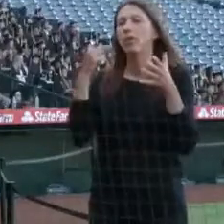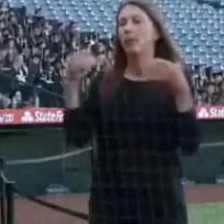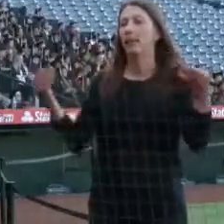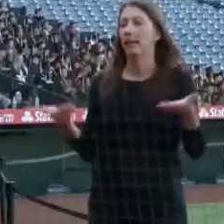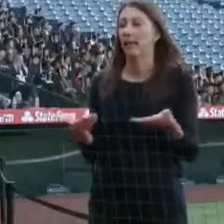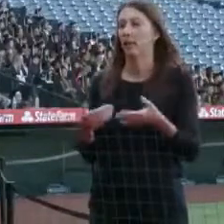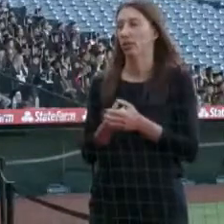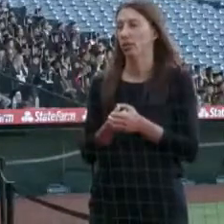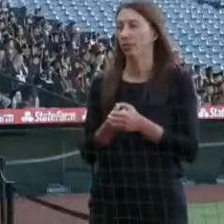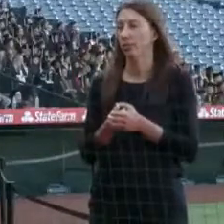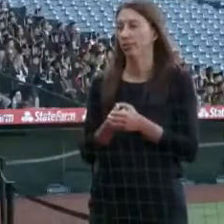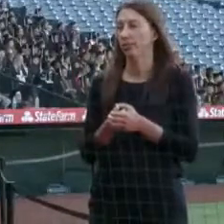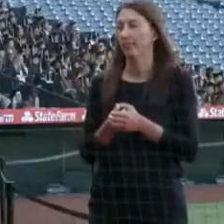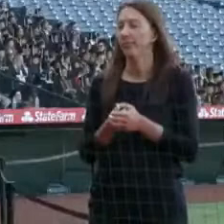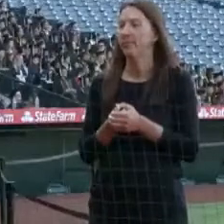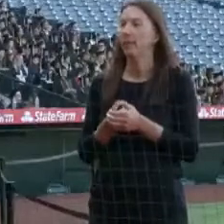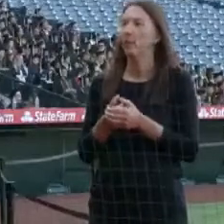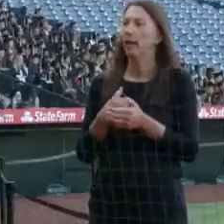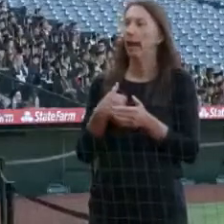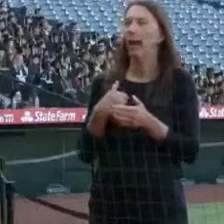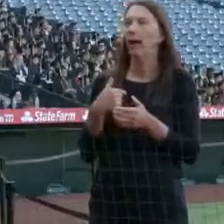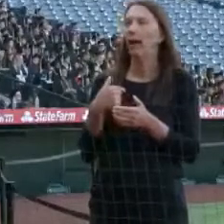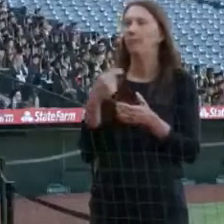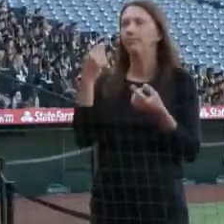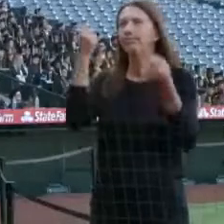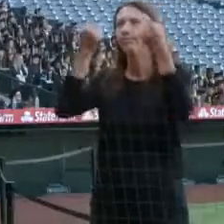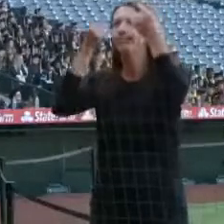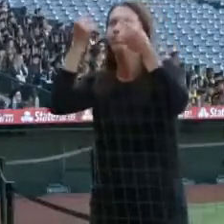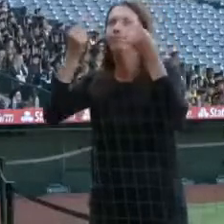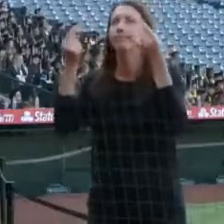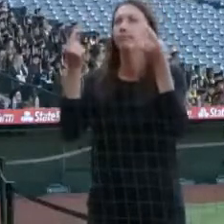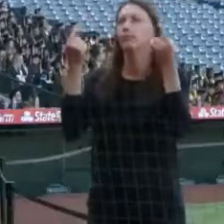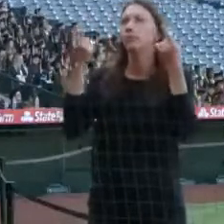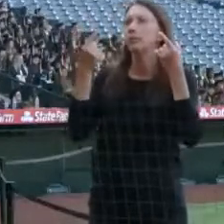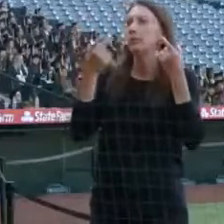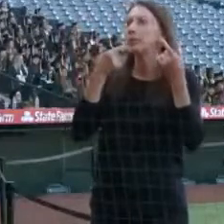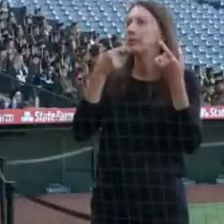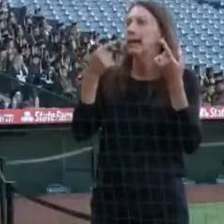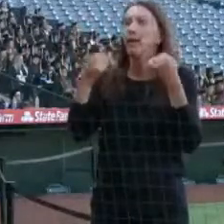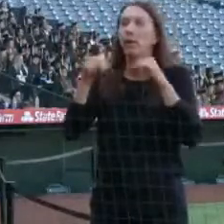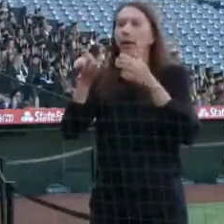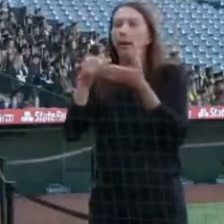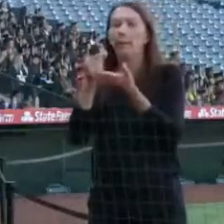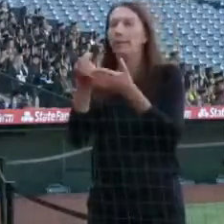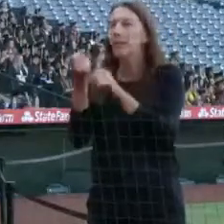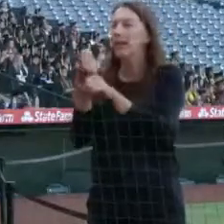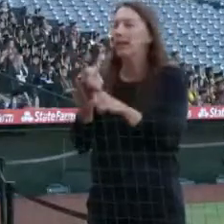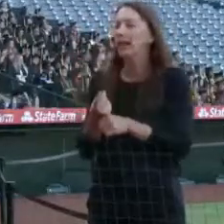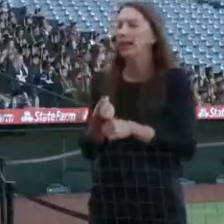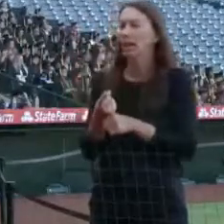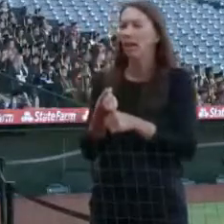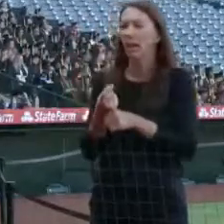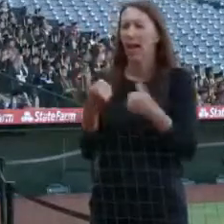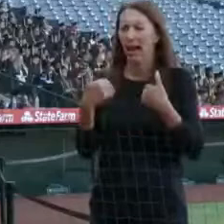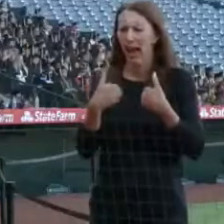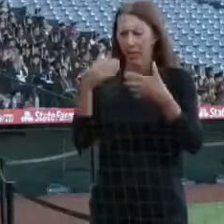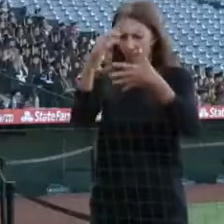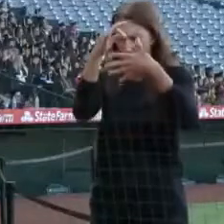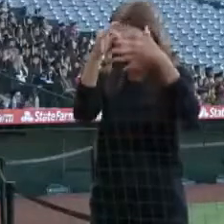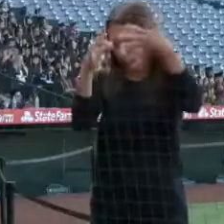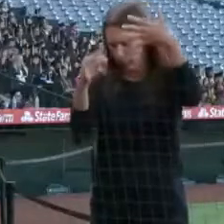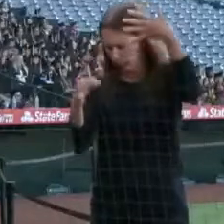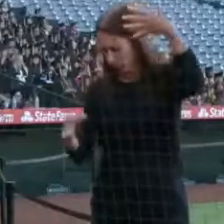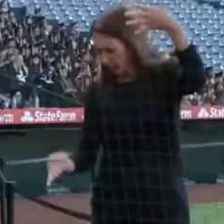here. When I start thinking about what to say at commencement every year, the choices are endless because